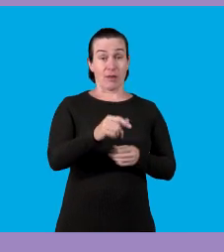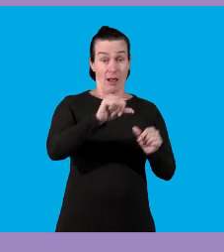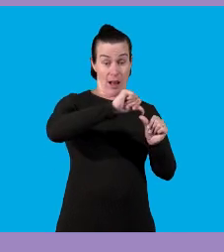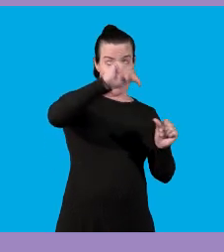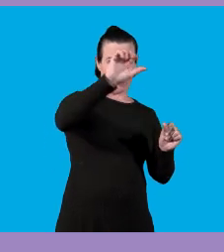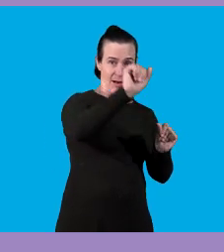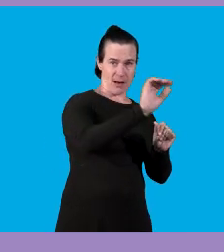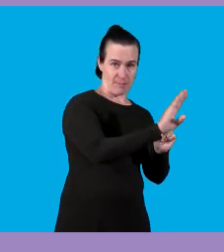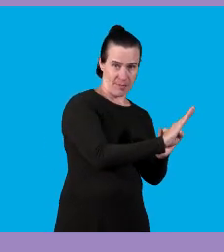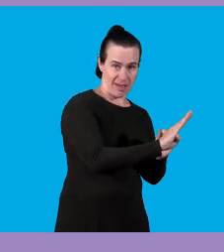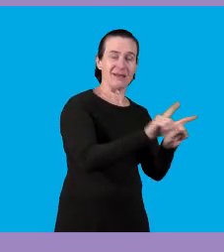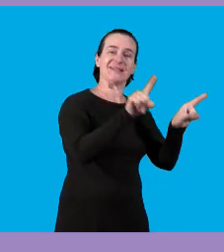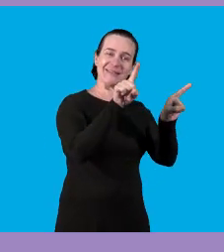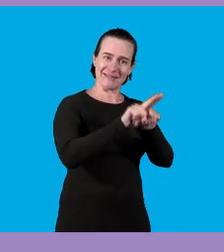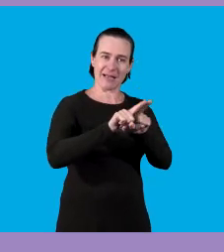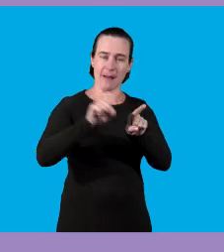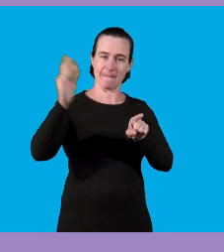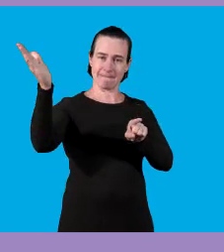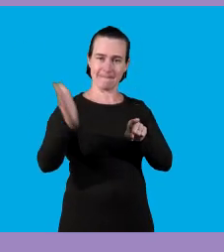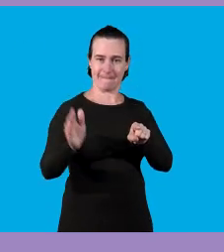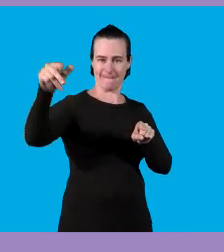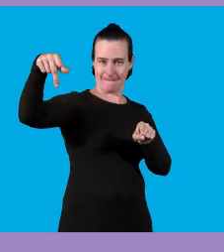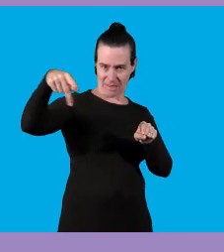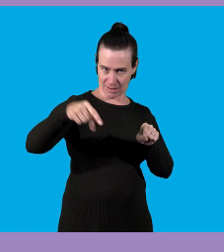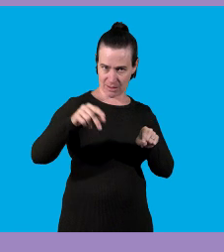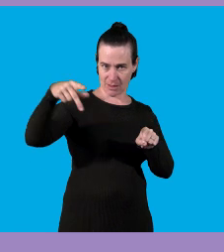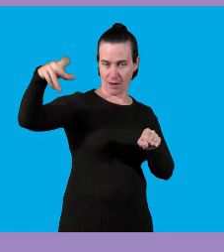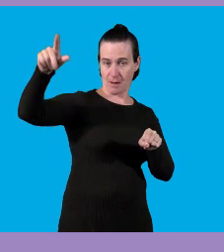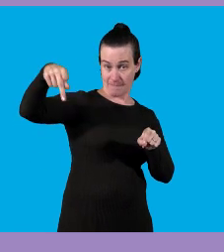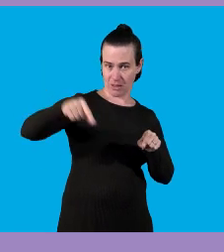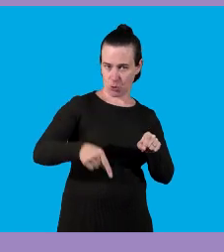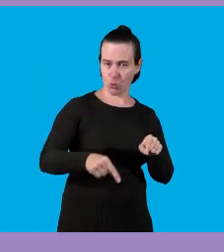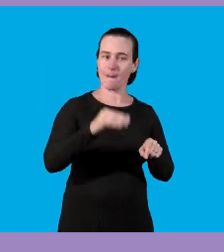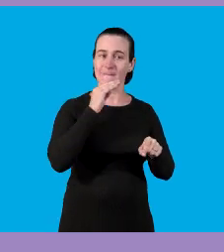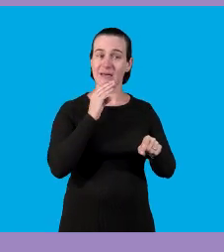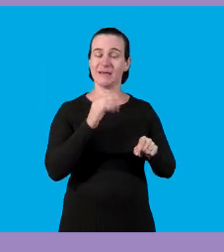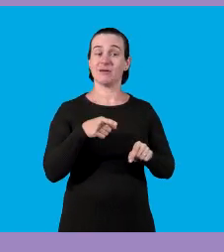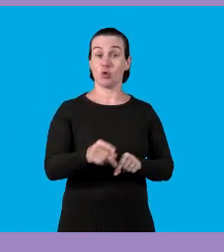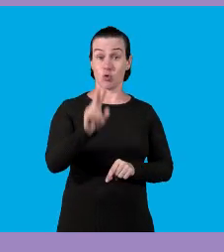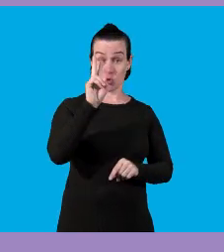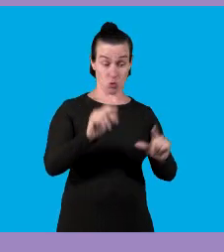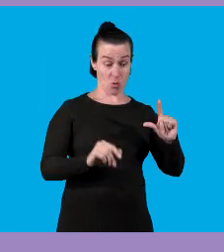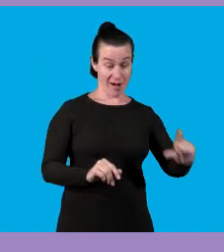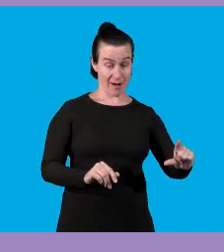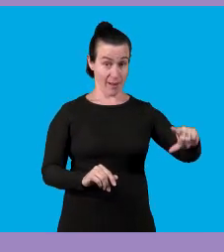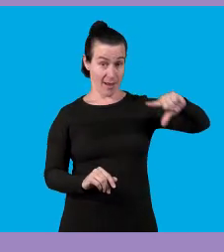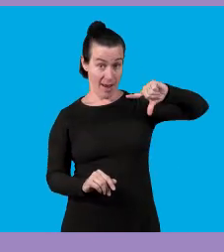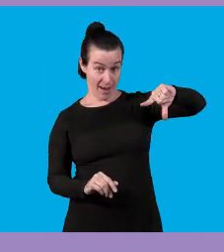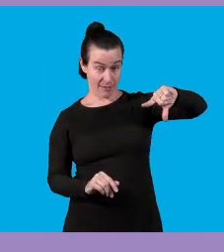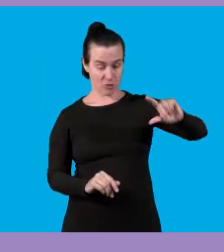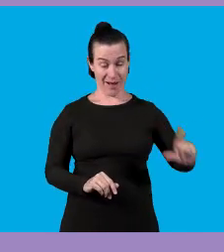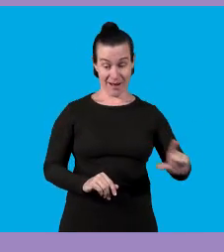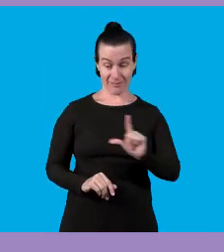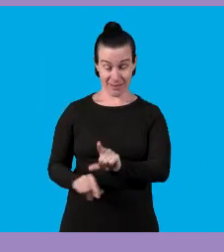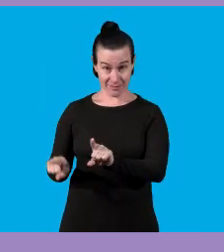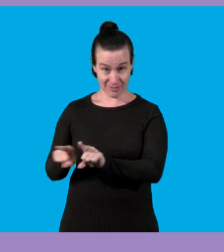AB, which is equal to side PQ. So we have two angles and a